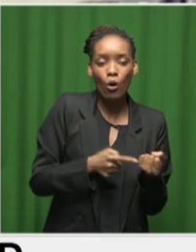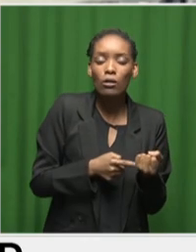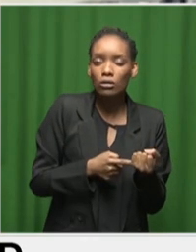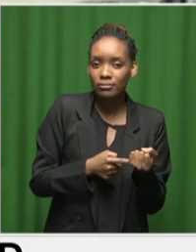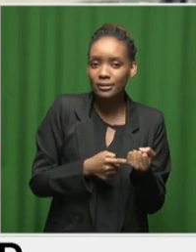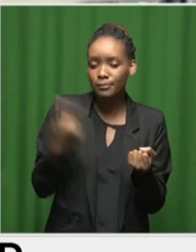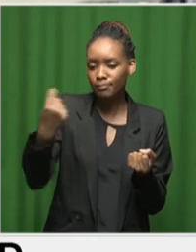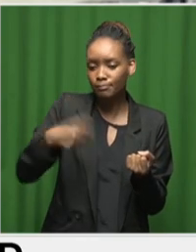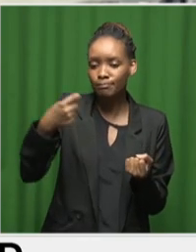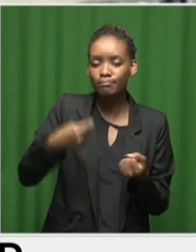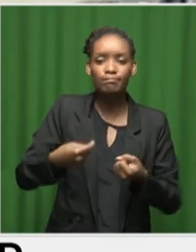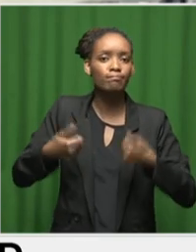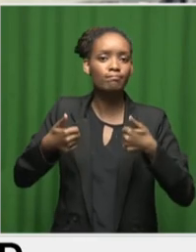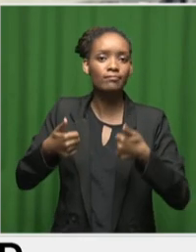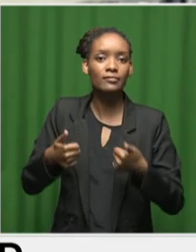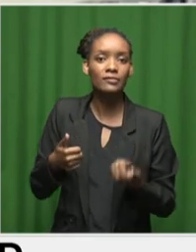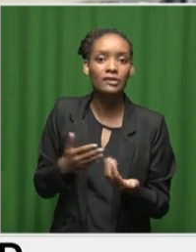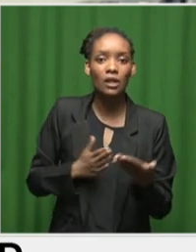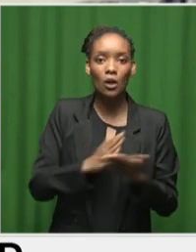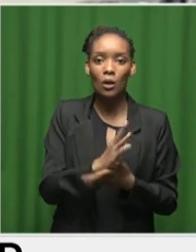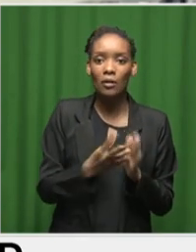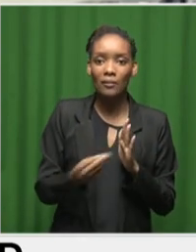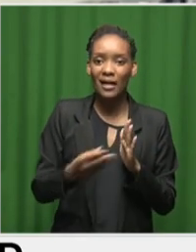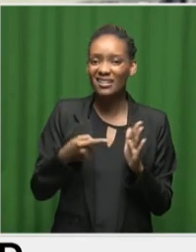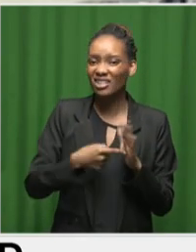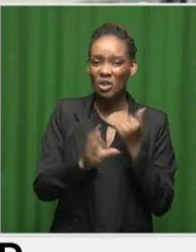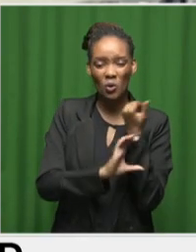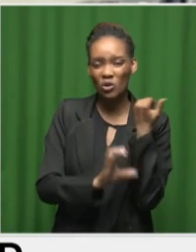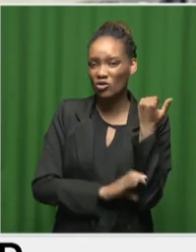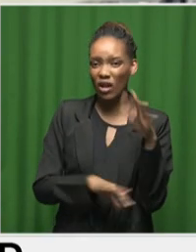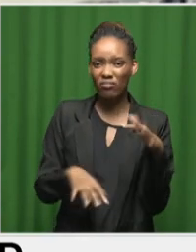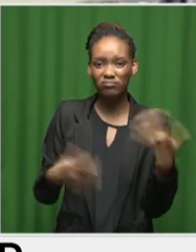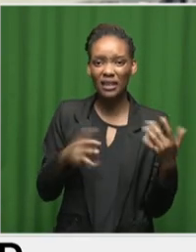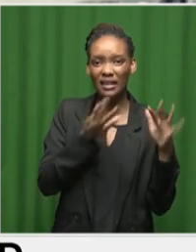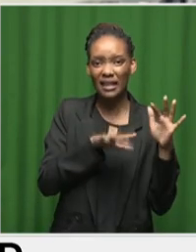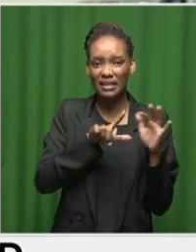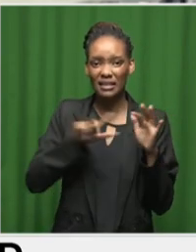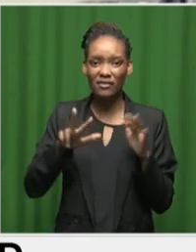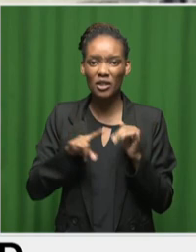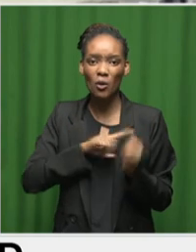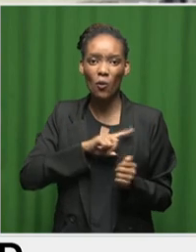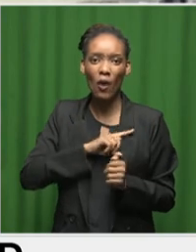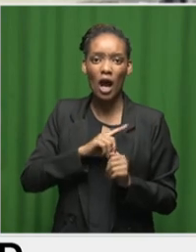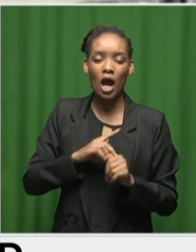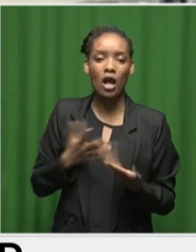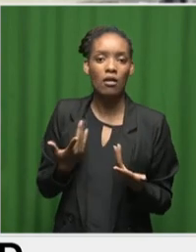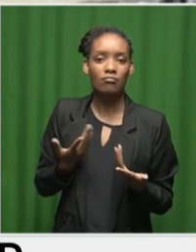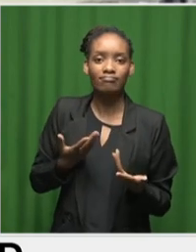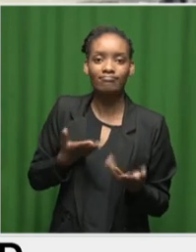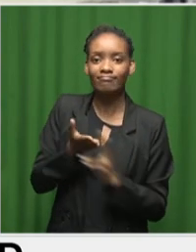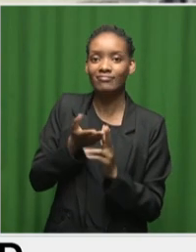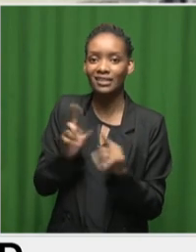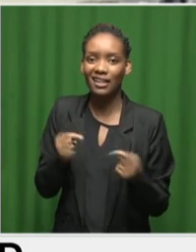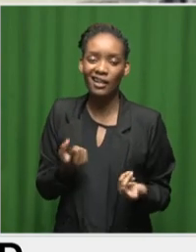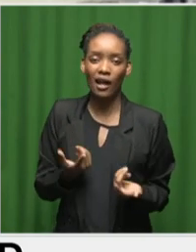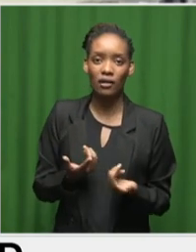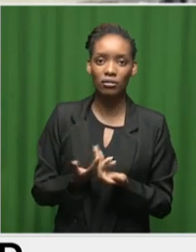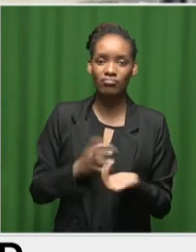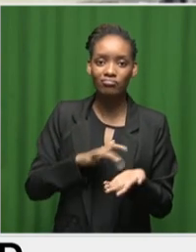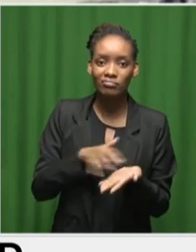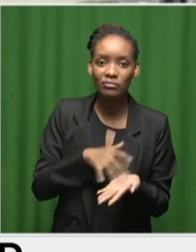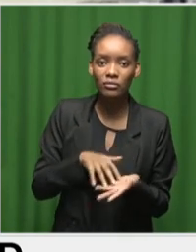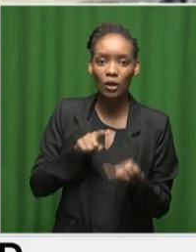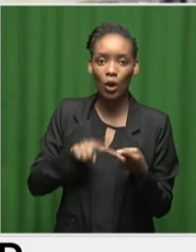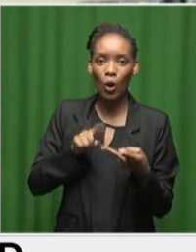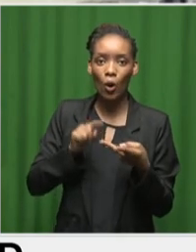Copyright Act of 1978 unconstitutional, as it limited access to works in accessible formats such as braille or